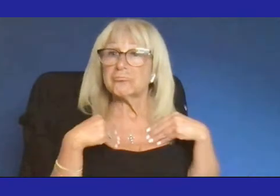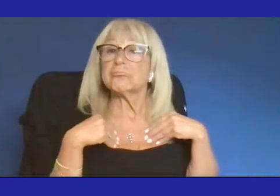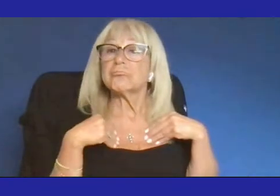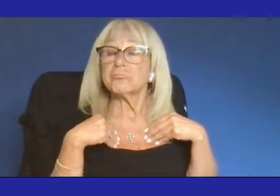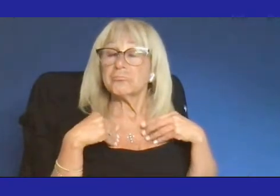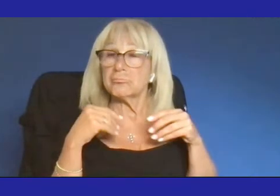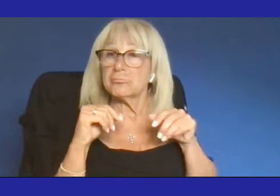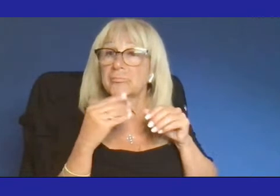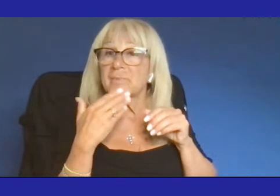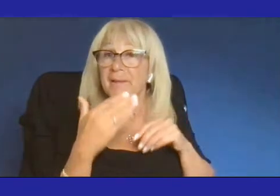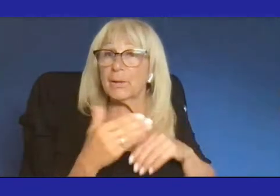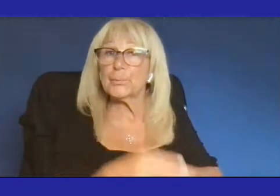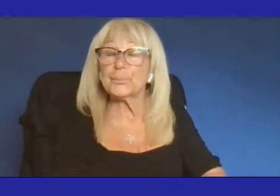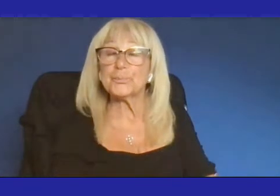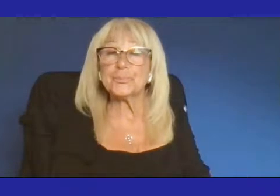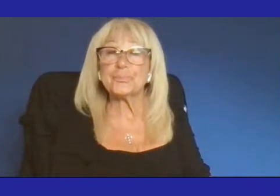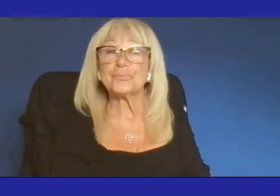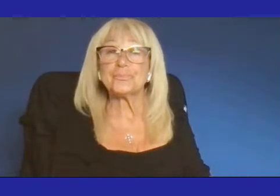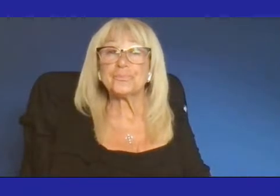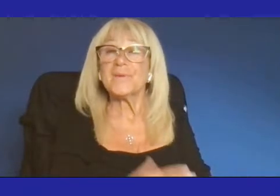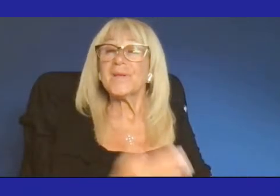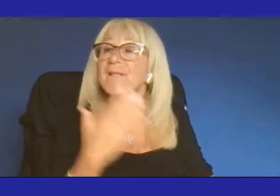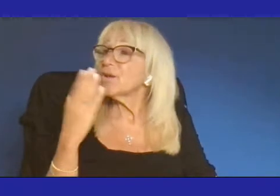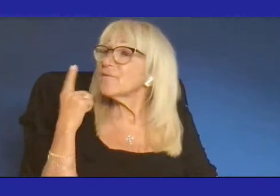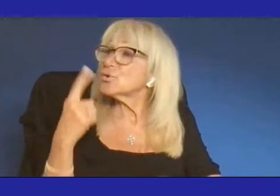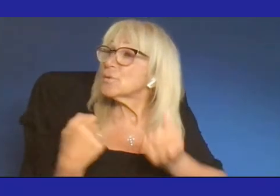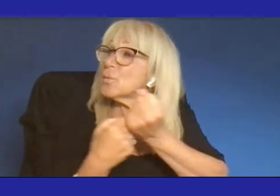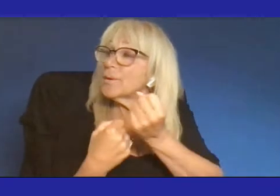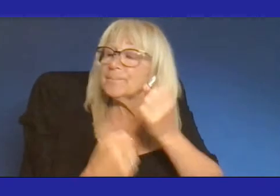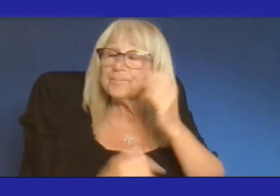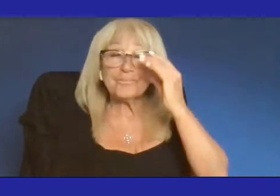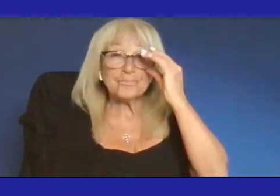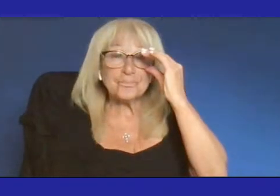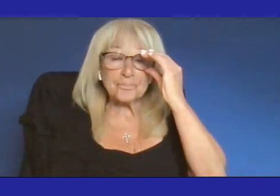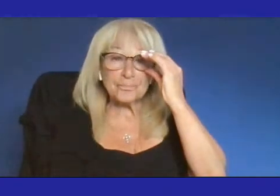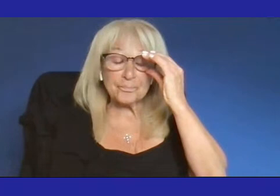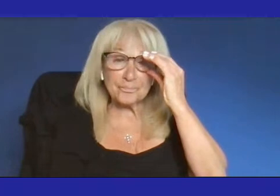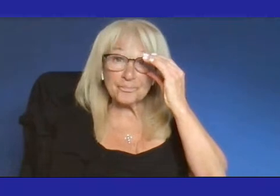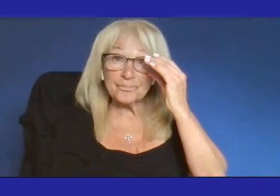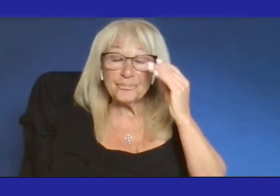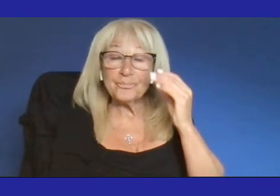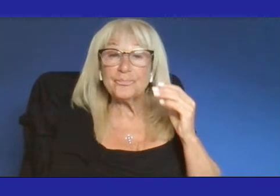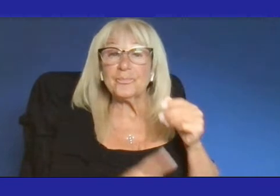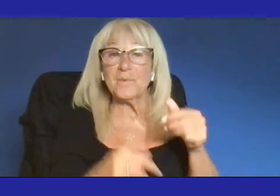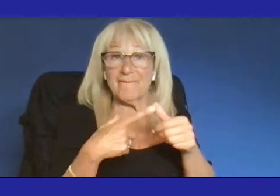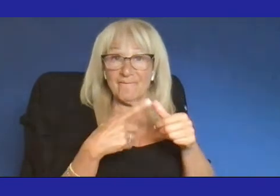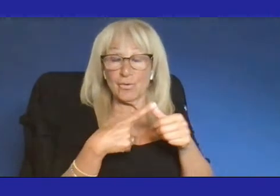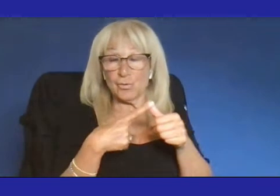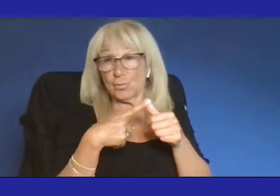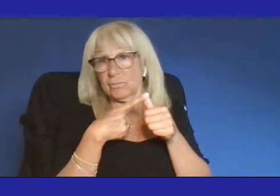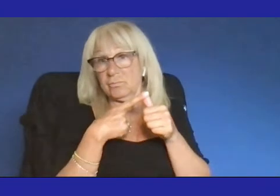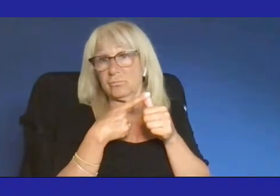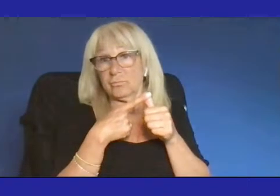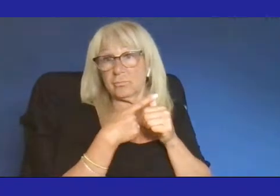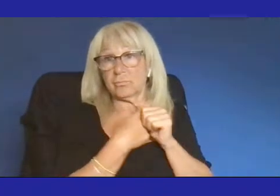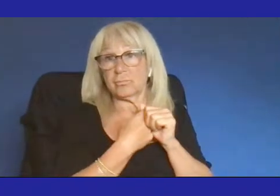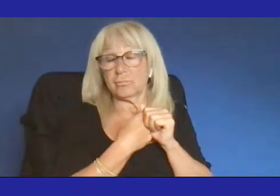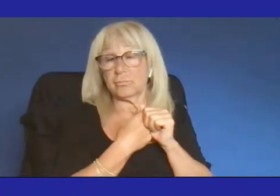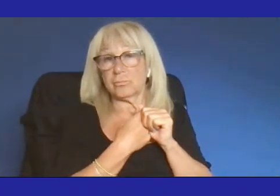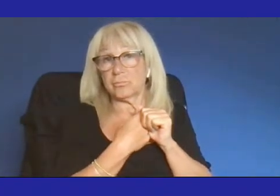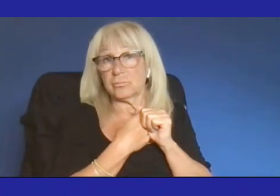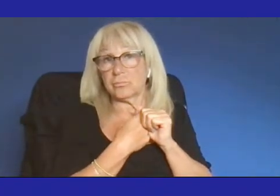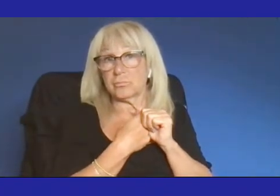support. So the next one, be the first one in action item